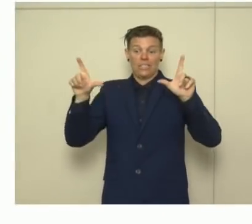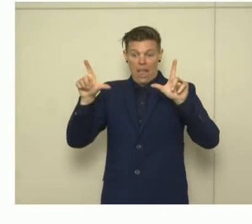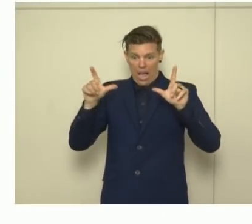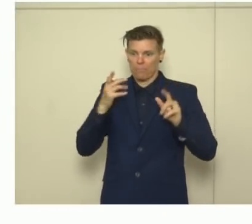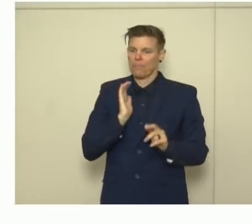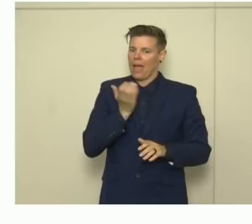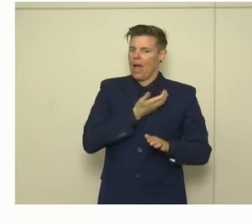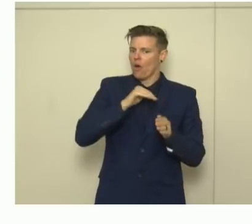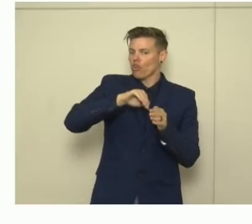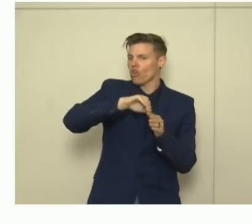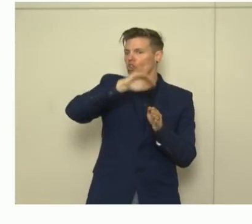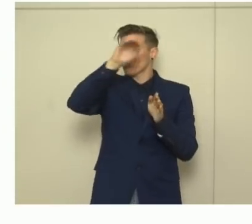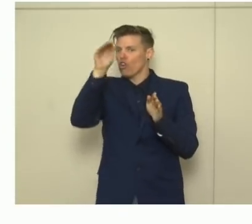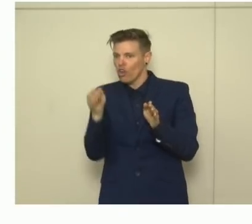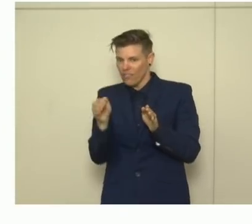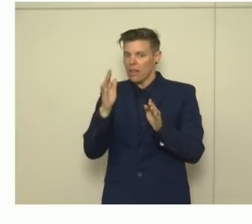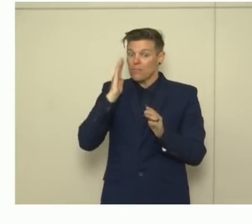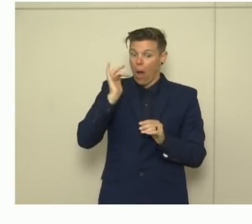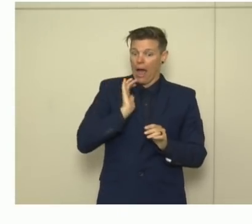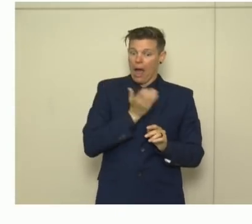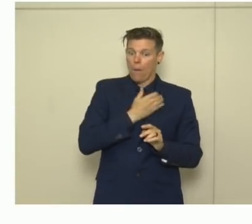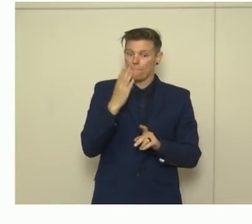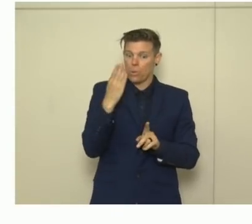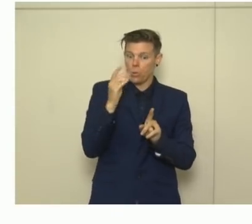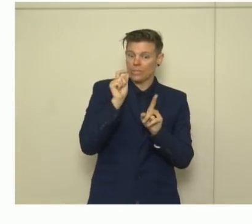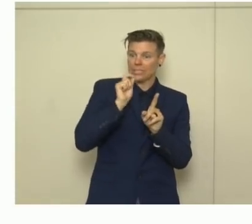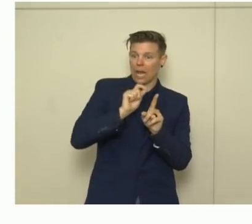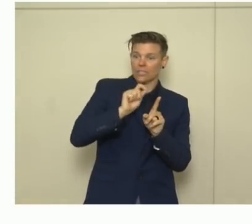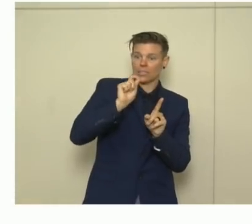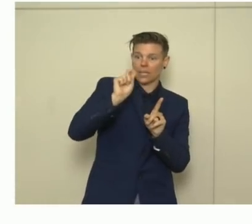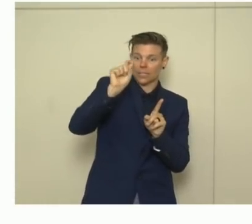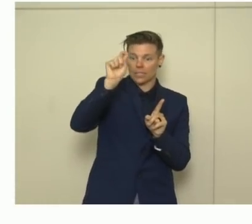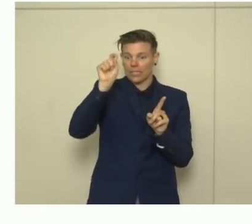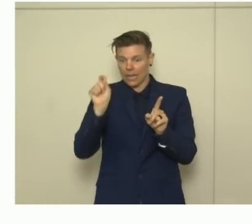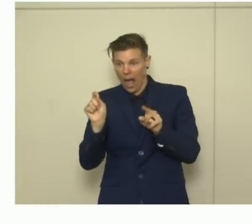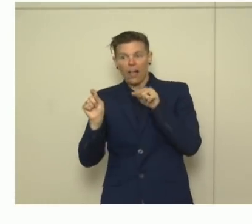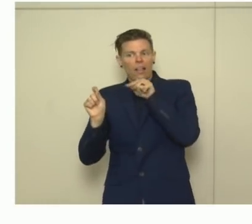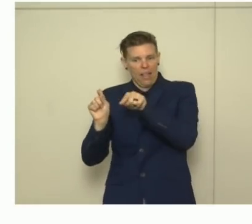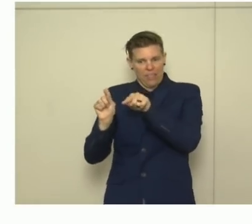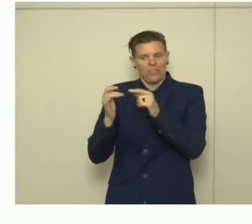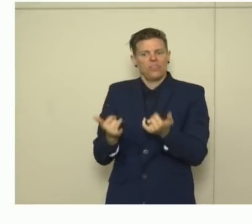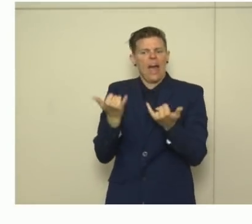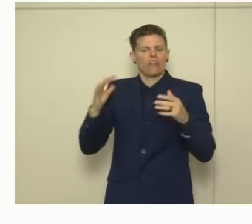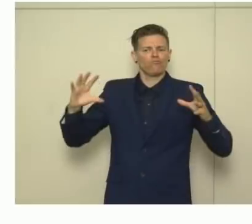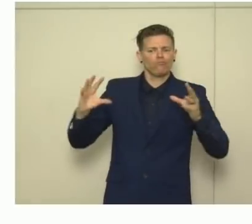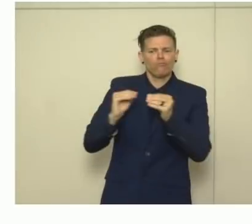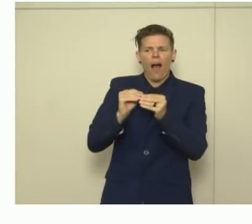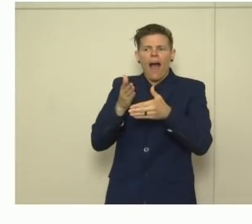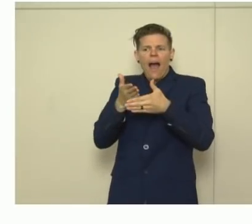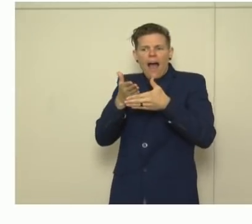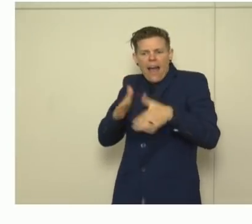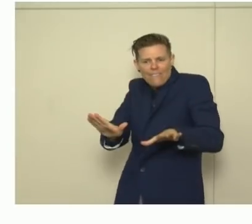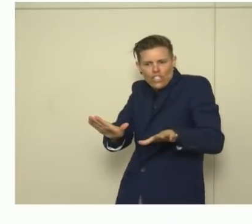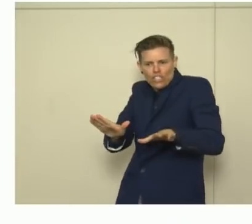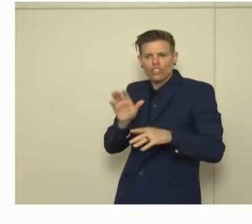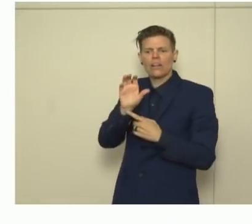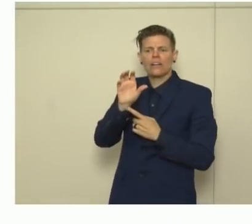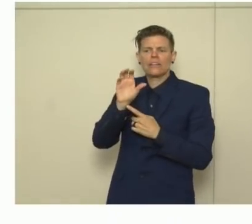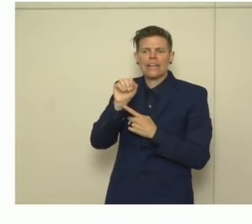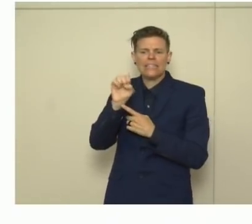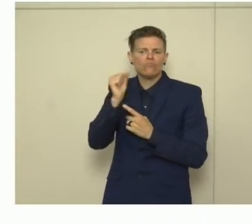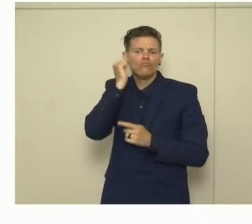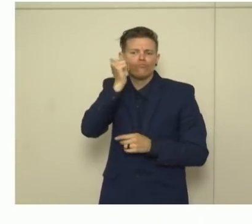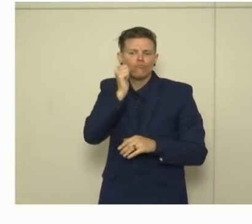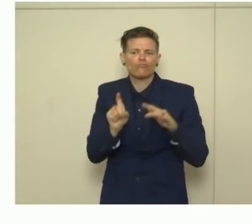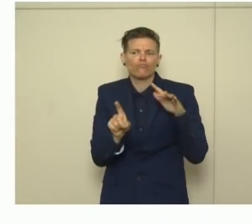is the dotted line that shows the number of cases, average number of cases per day, and we average it over 7 days. There's a